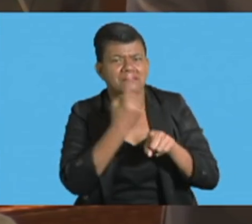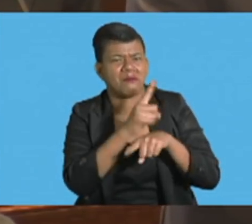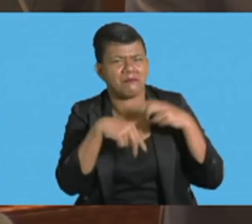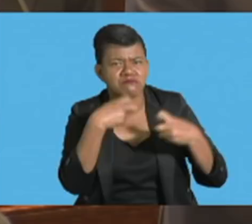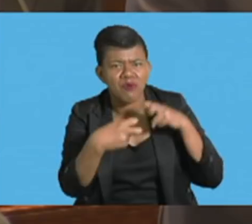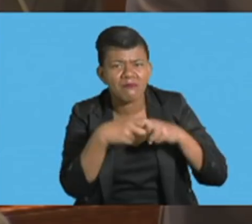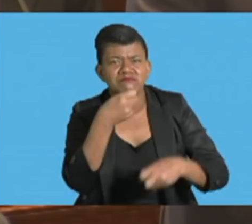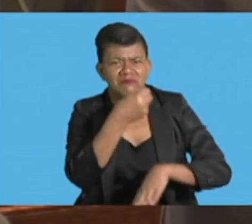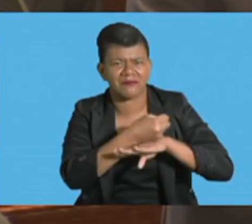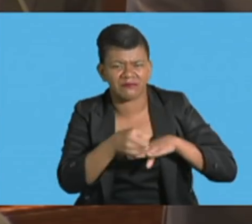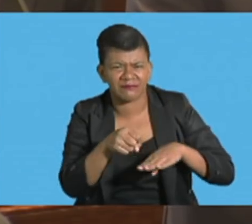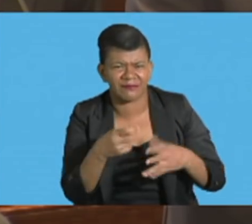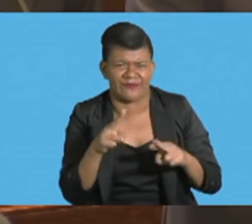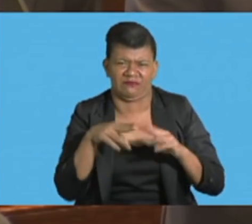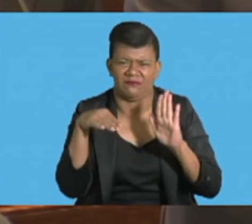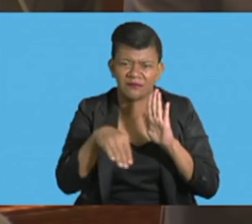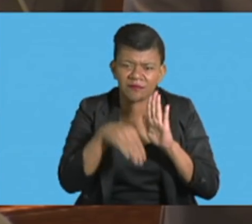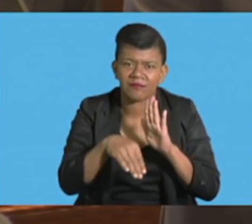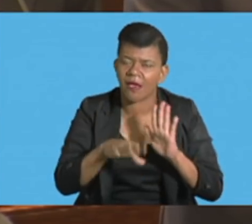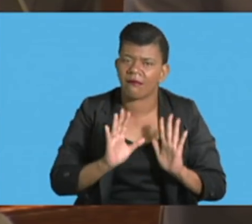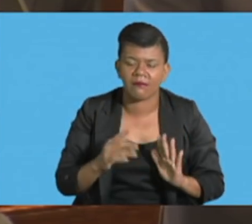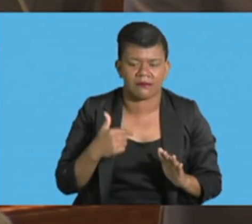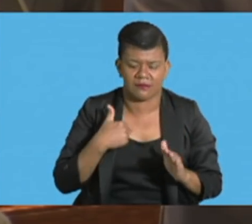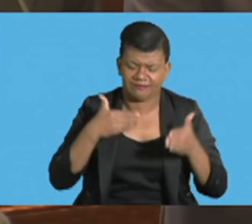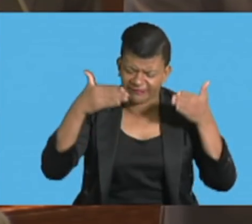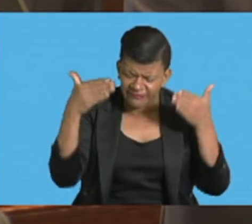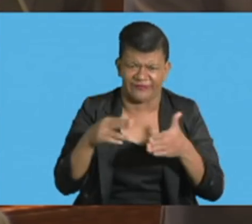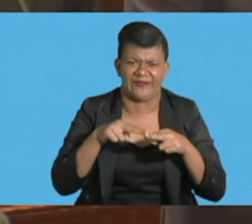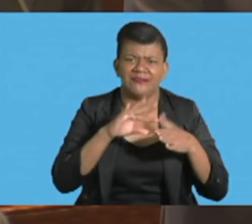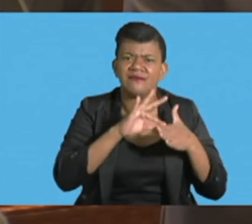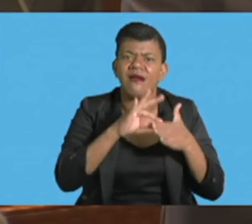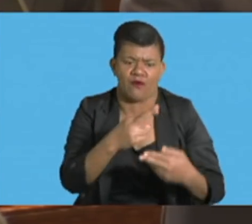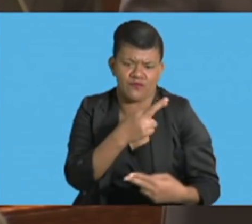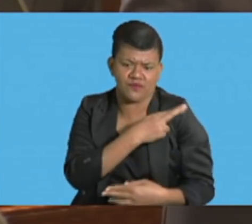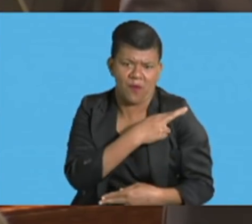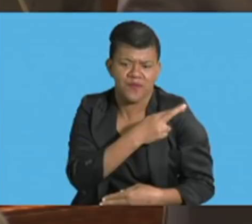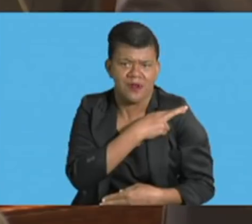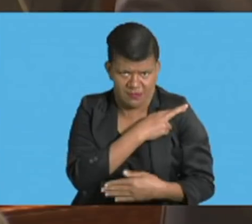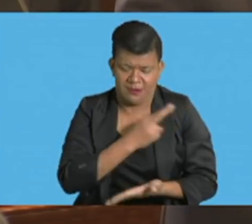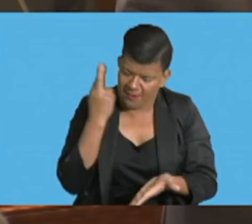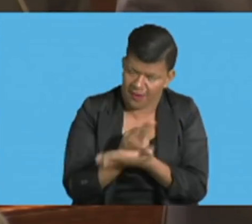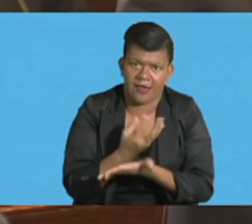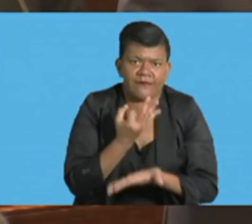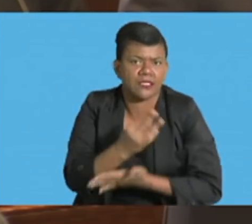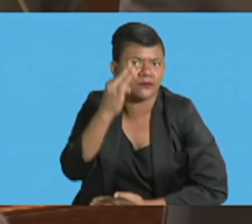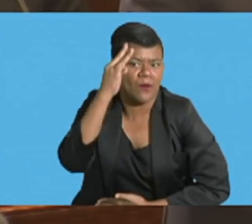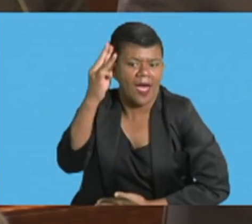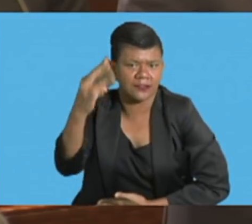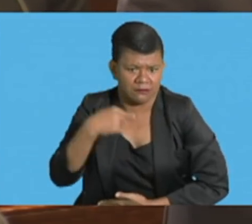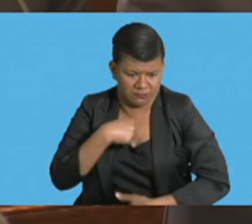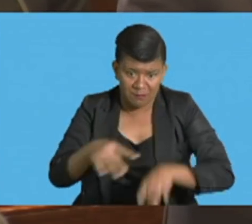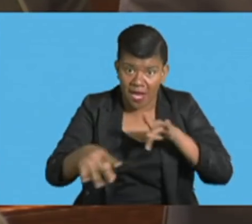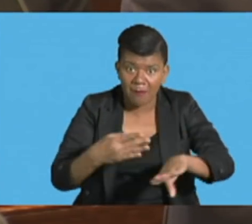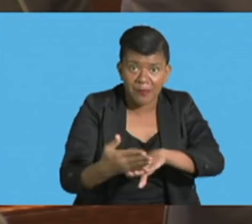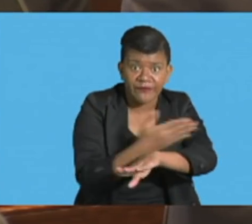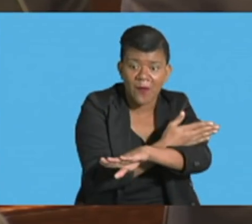the country on a path of responsible financial management. We lay out the framework